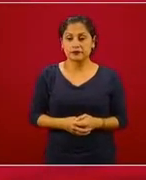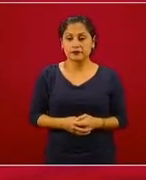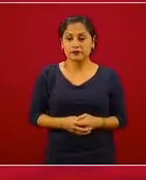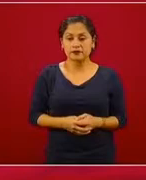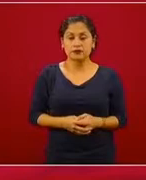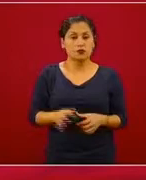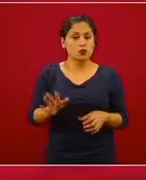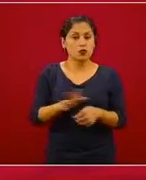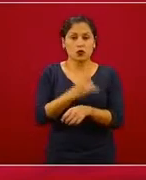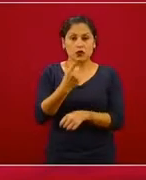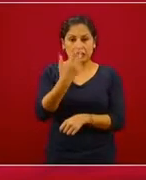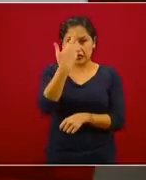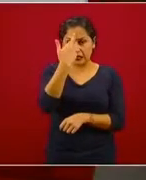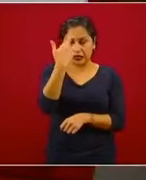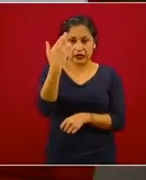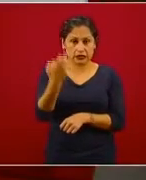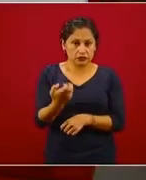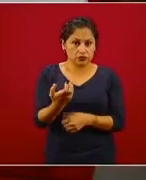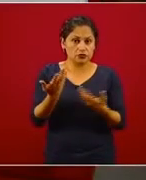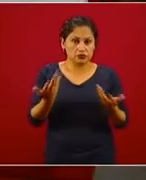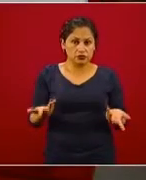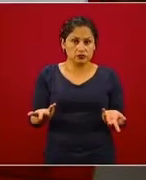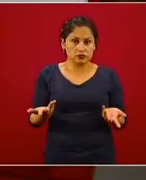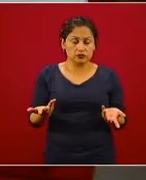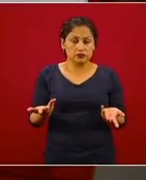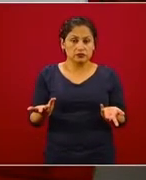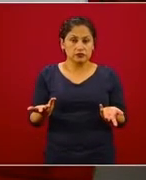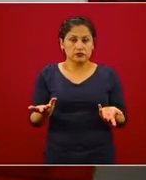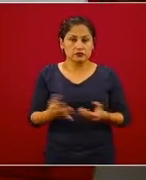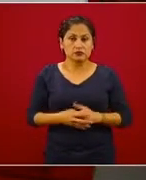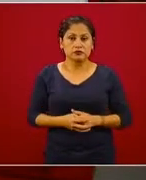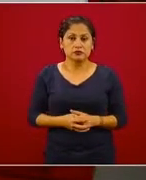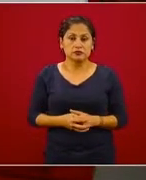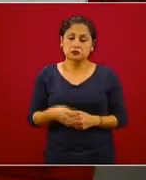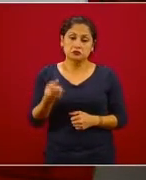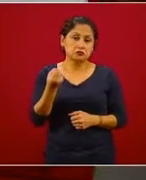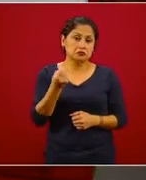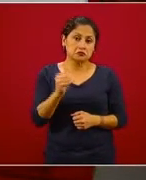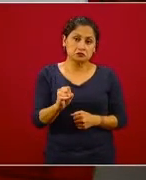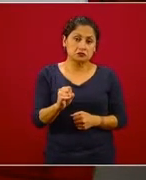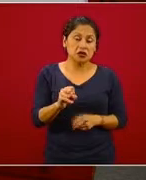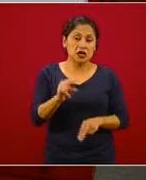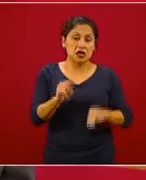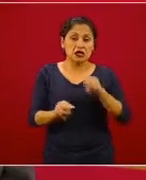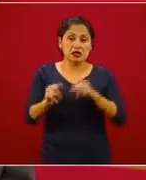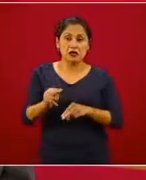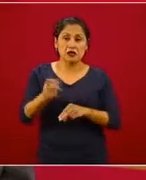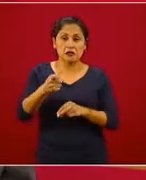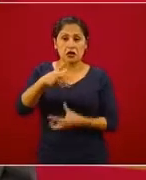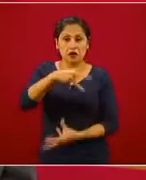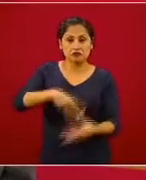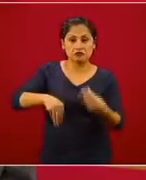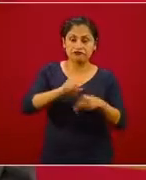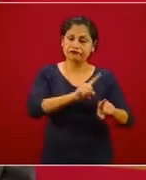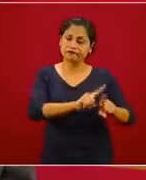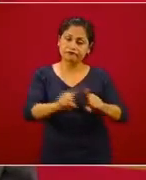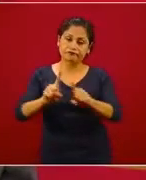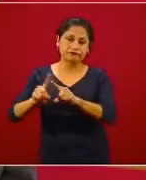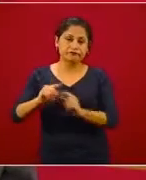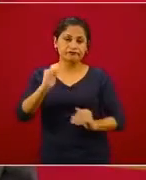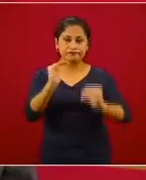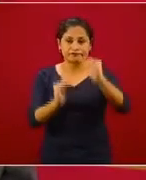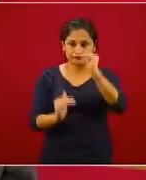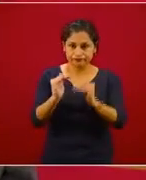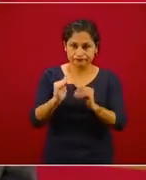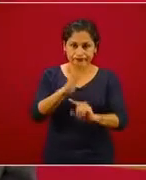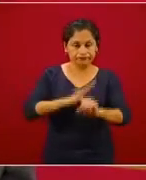adults, children, seniors, of course, the consequence, the natural this is a